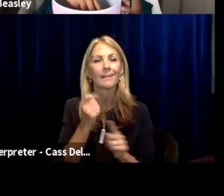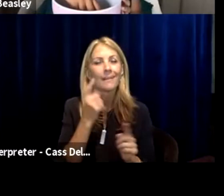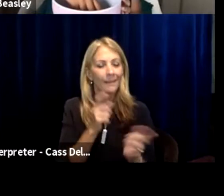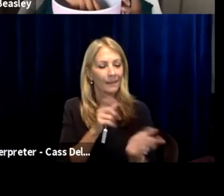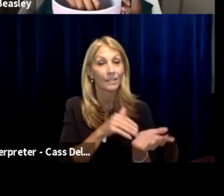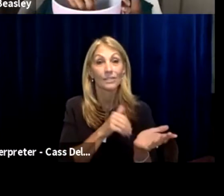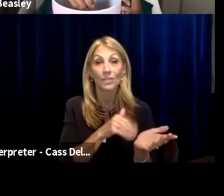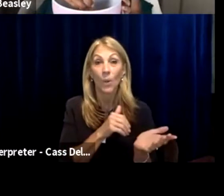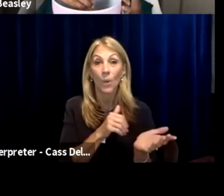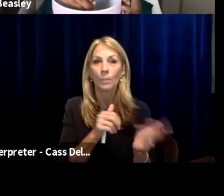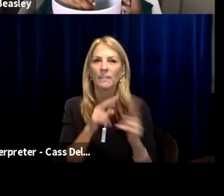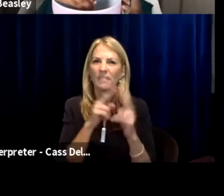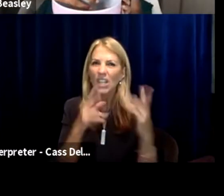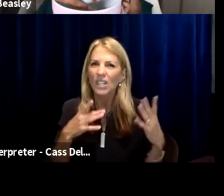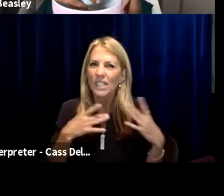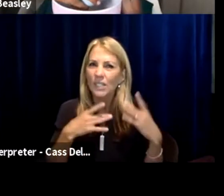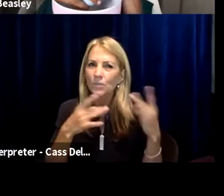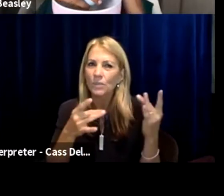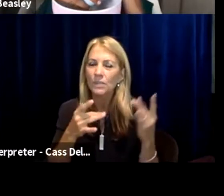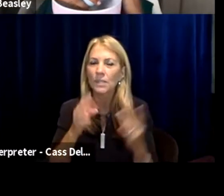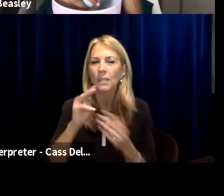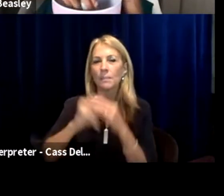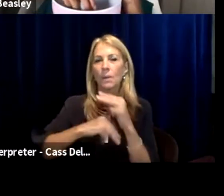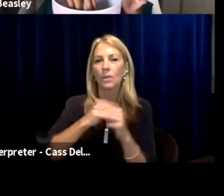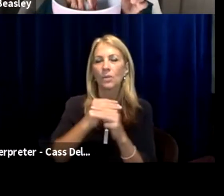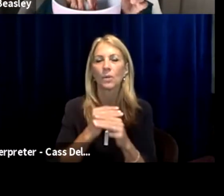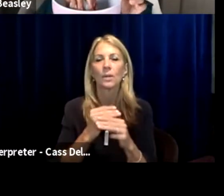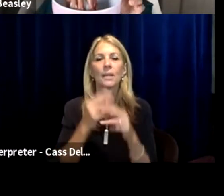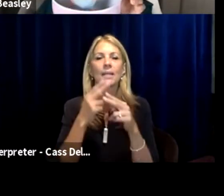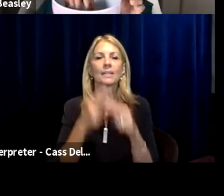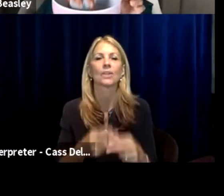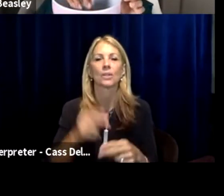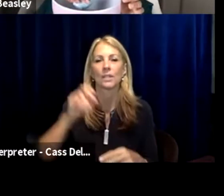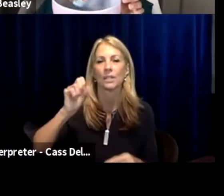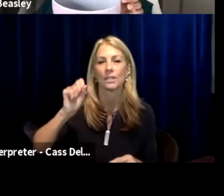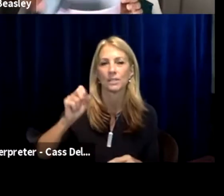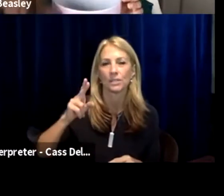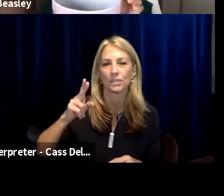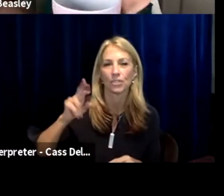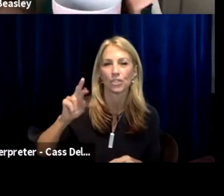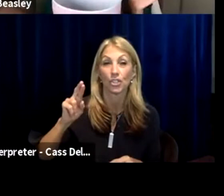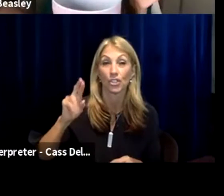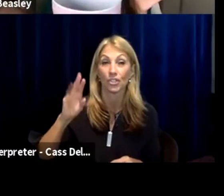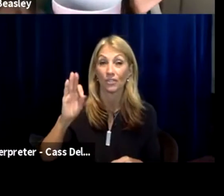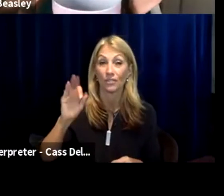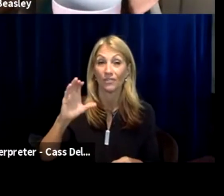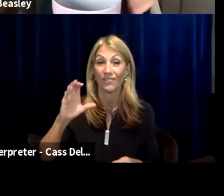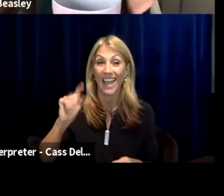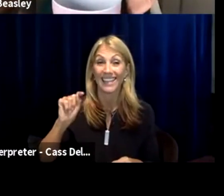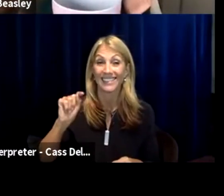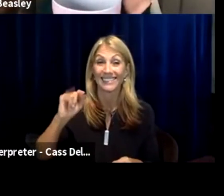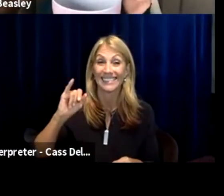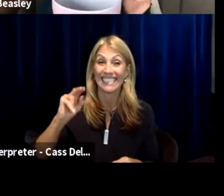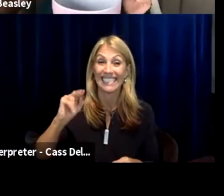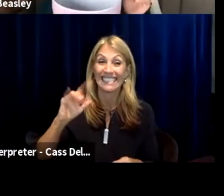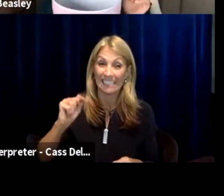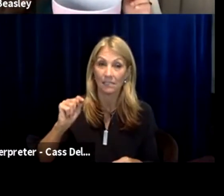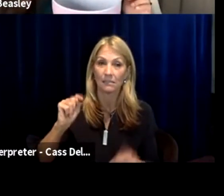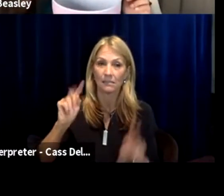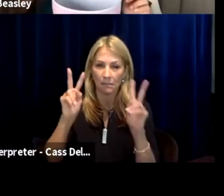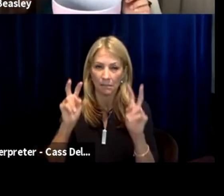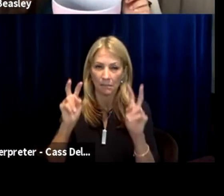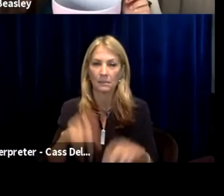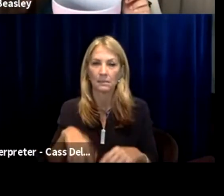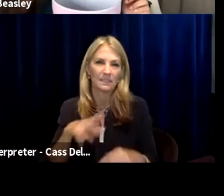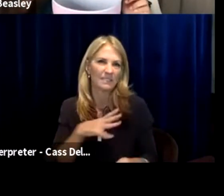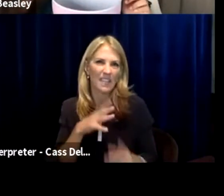interesting molecule. It's a type of molecule called a surfactant. Okay, no, these are really fancy terms. What's cool about surfactants